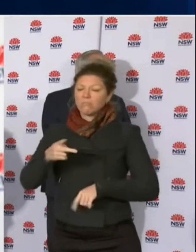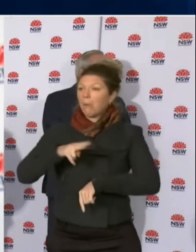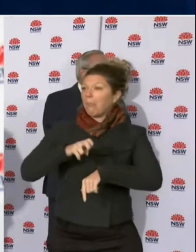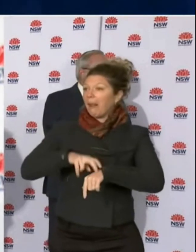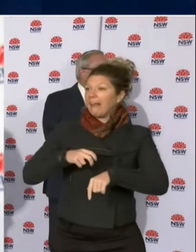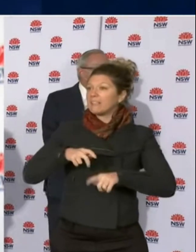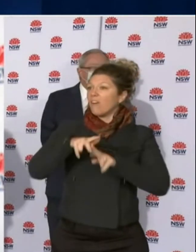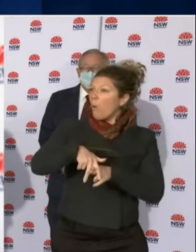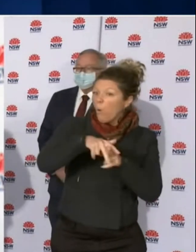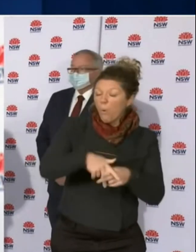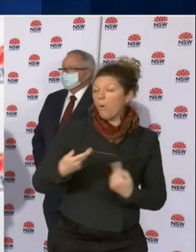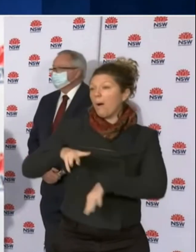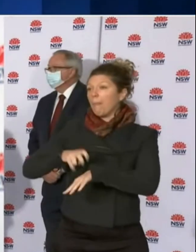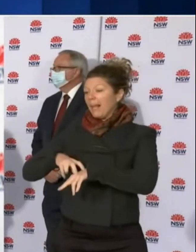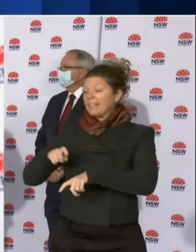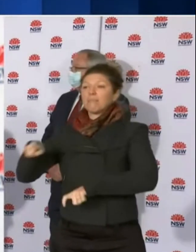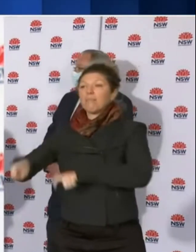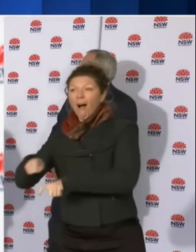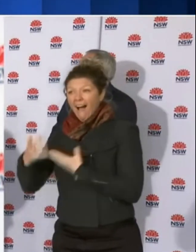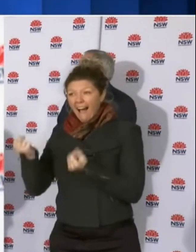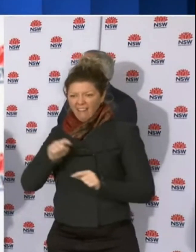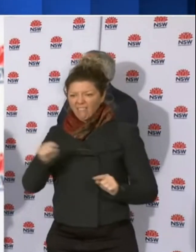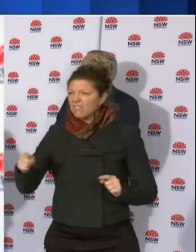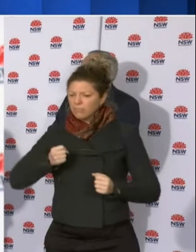We're terribly well resourced to deal with